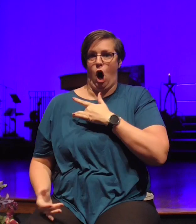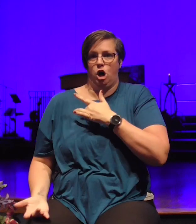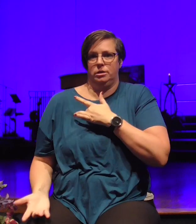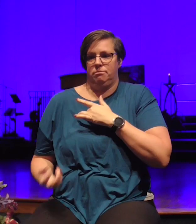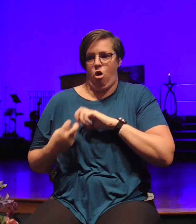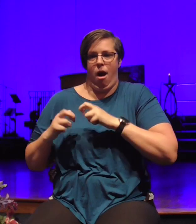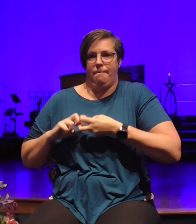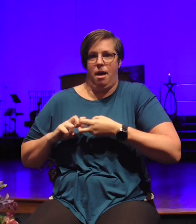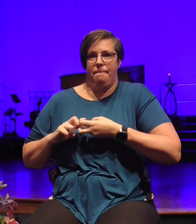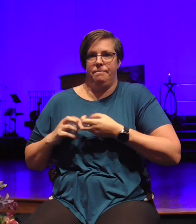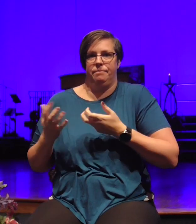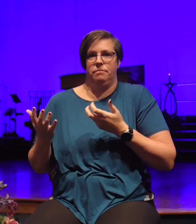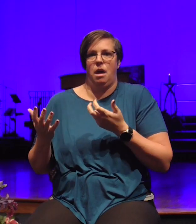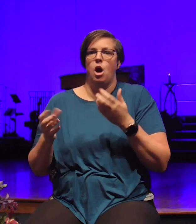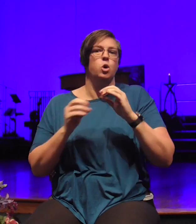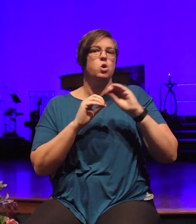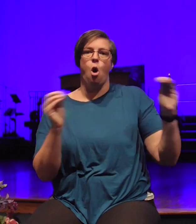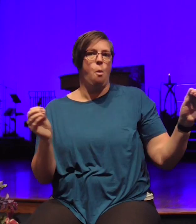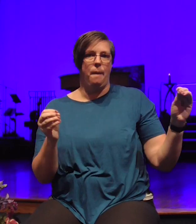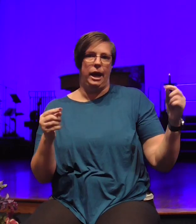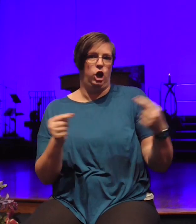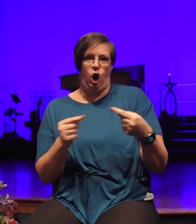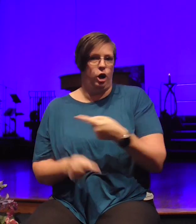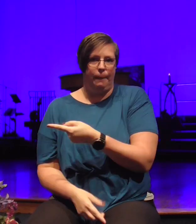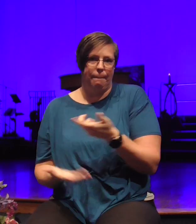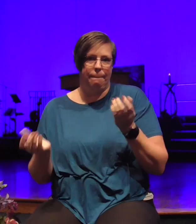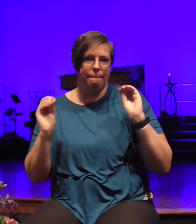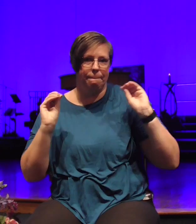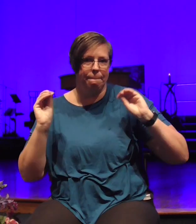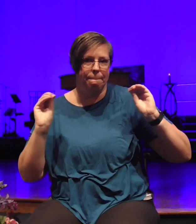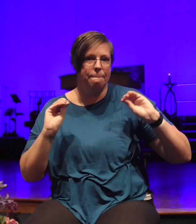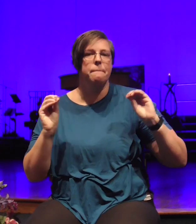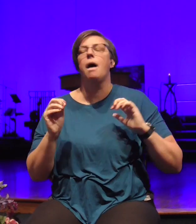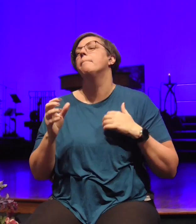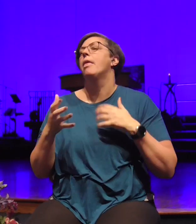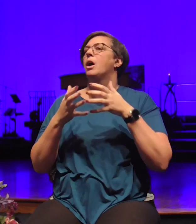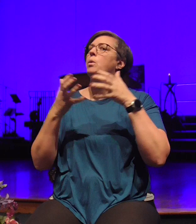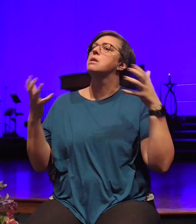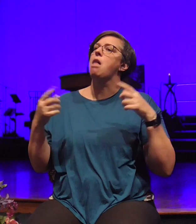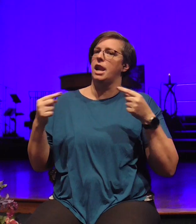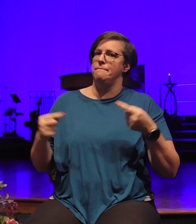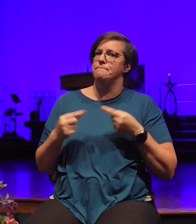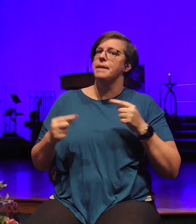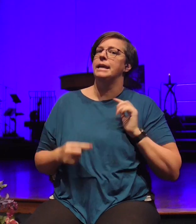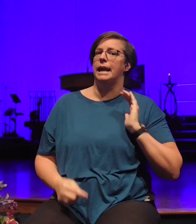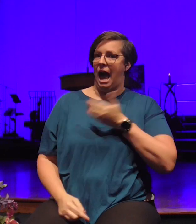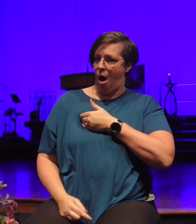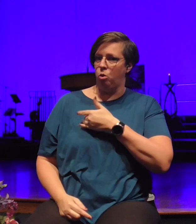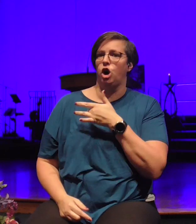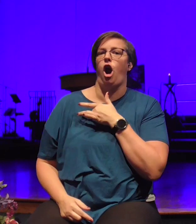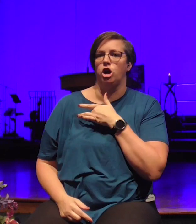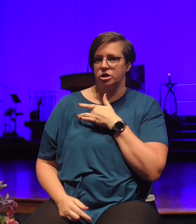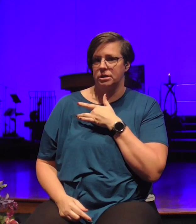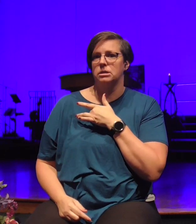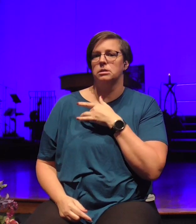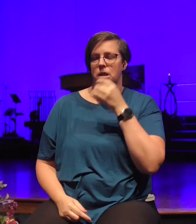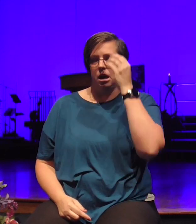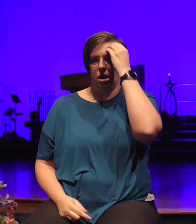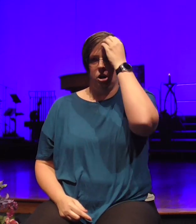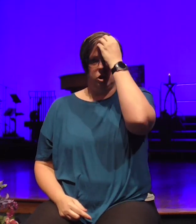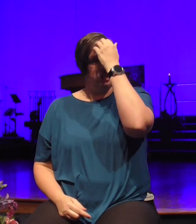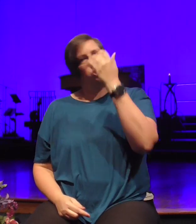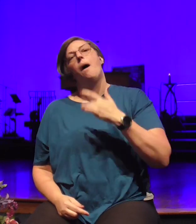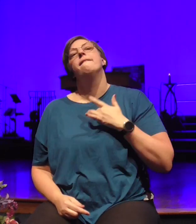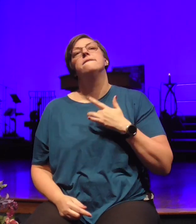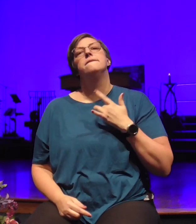there was no foul play involved, but there was certainly a lot of pain in our hearts. And so I felt like the journey that